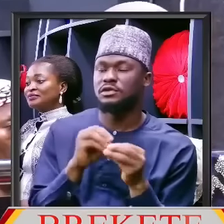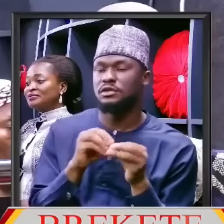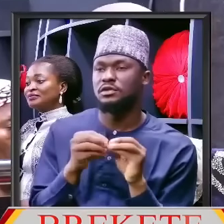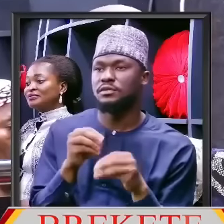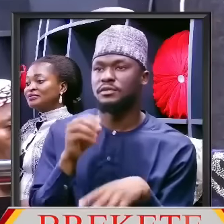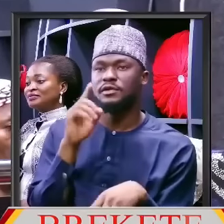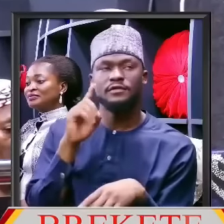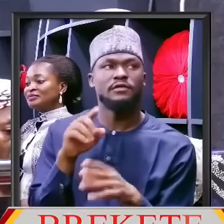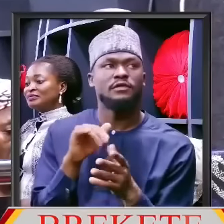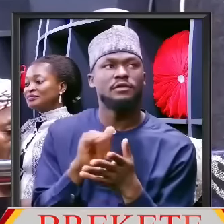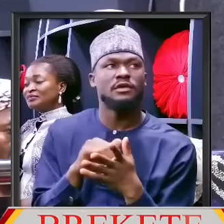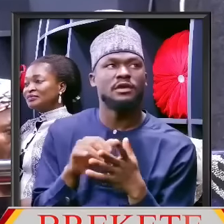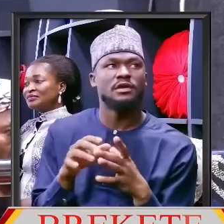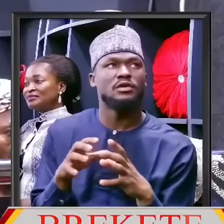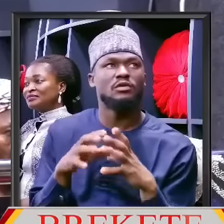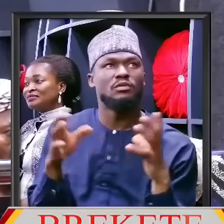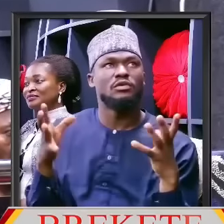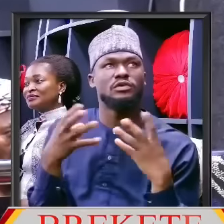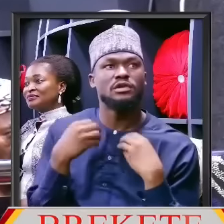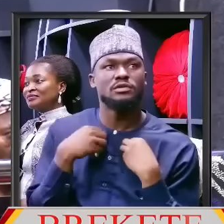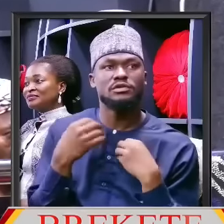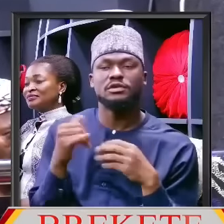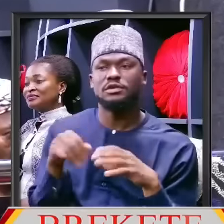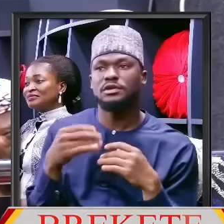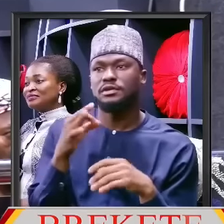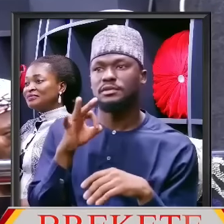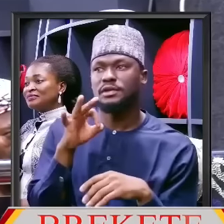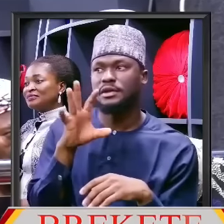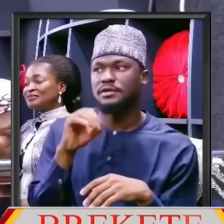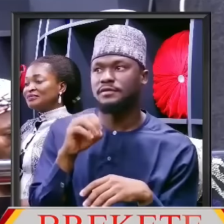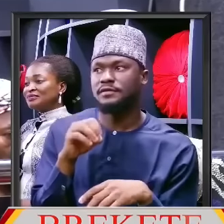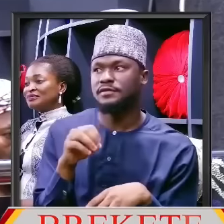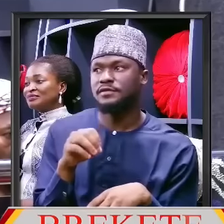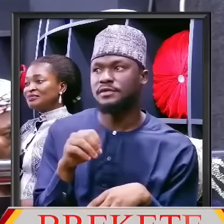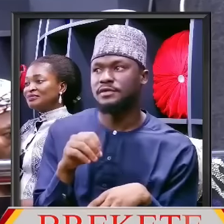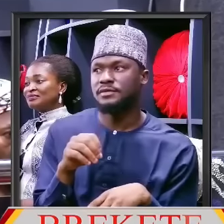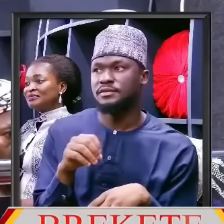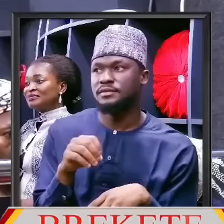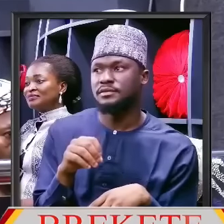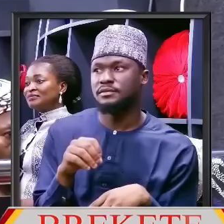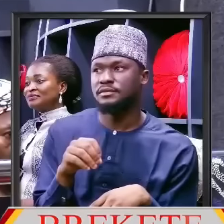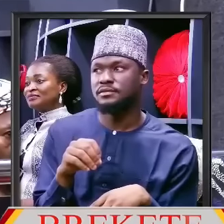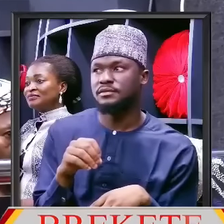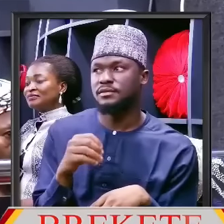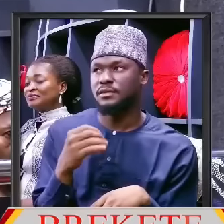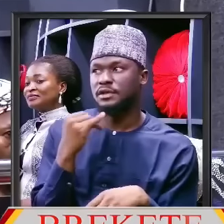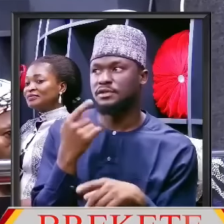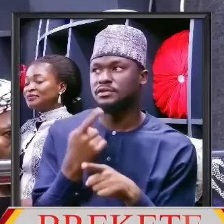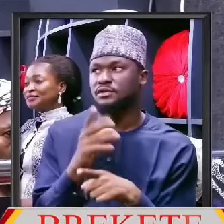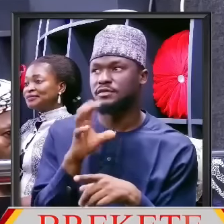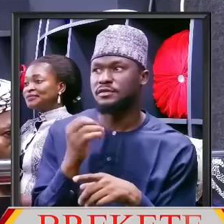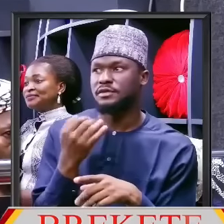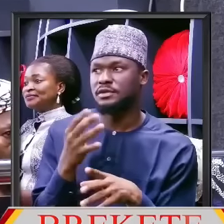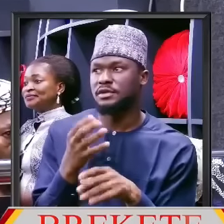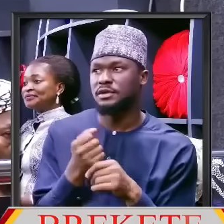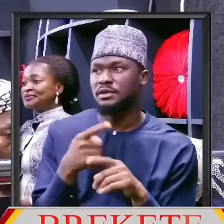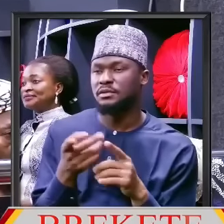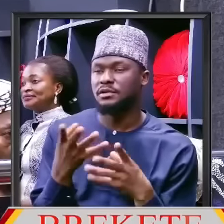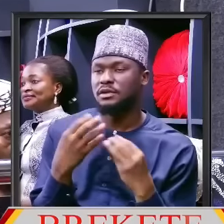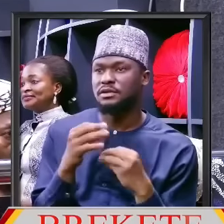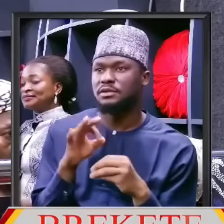over admission where they give 950. Now 50 they get slot, they go